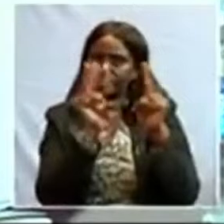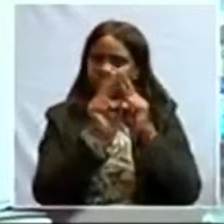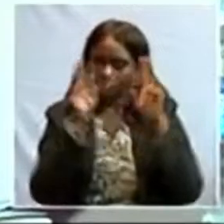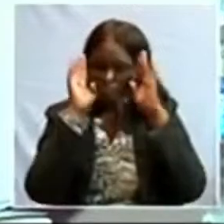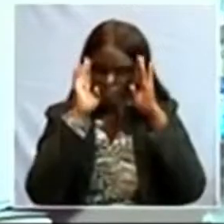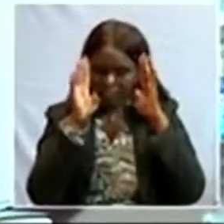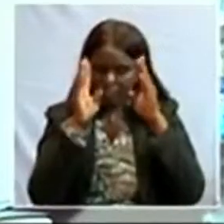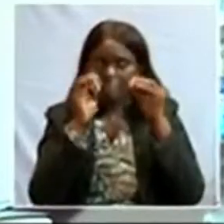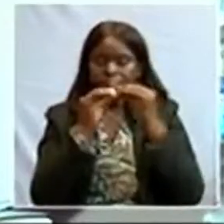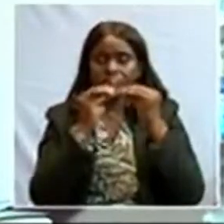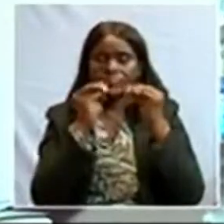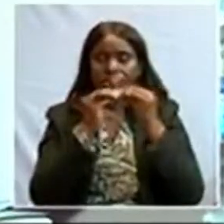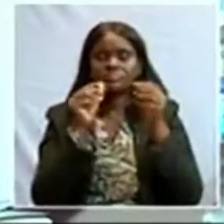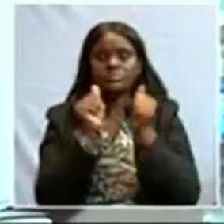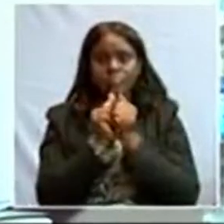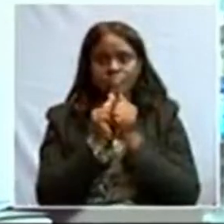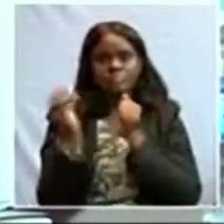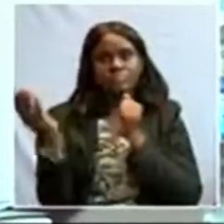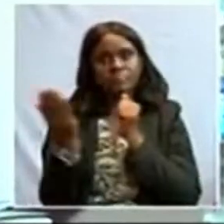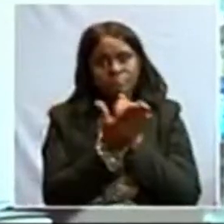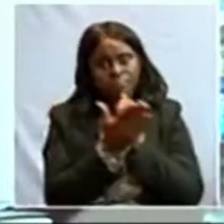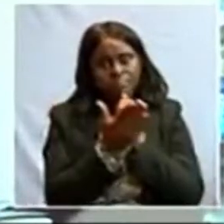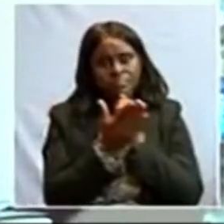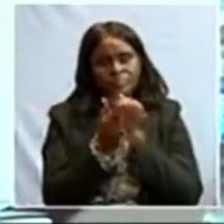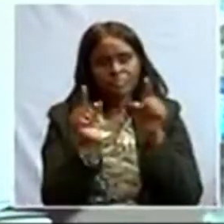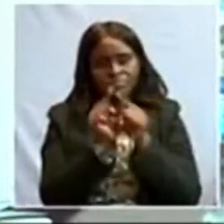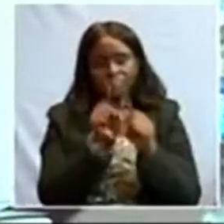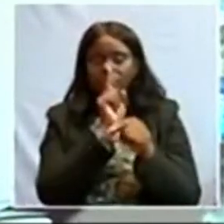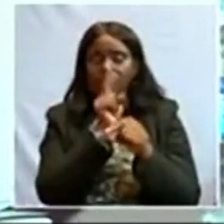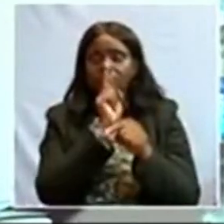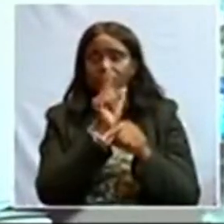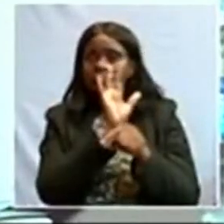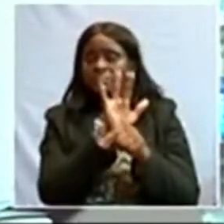attention with regard to the actual